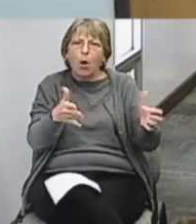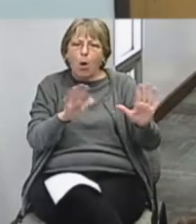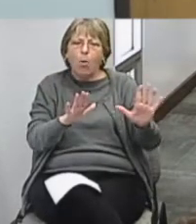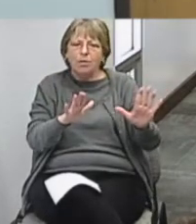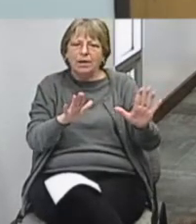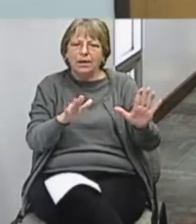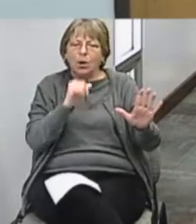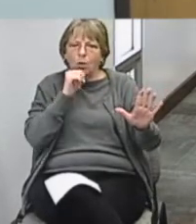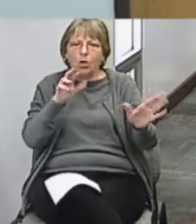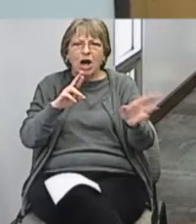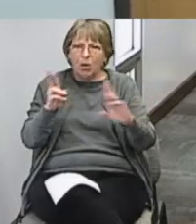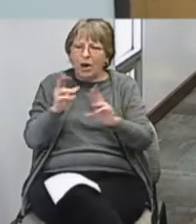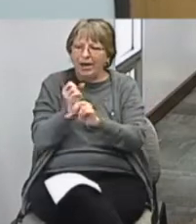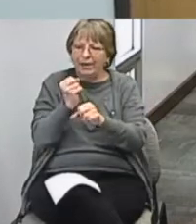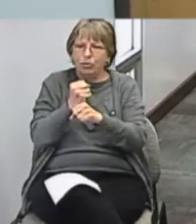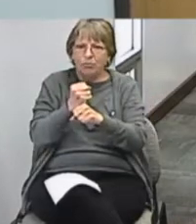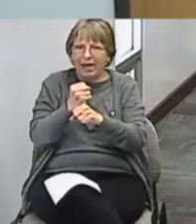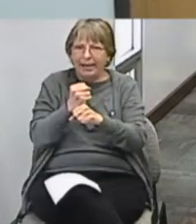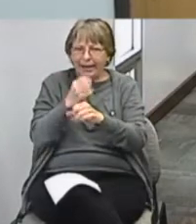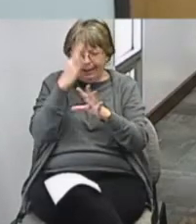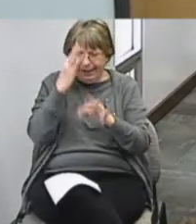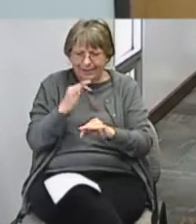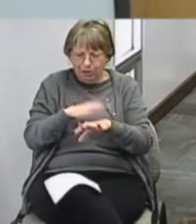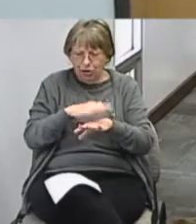yet on the actual naming of Smallville